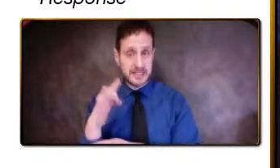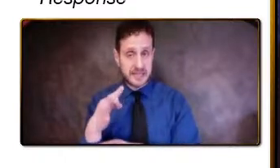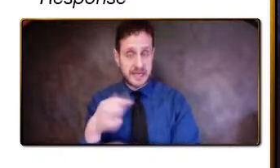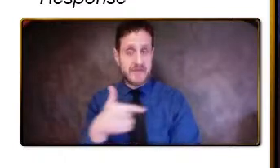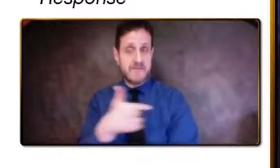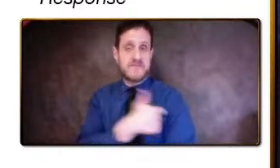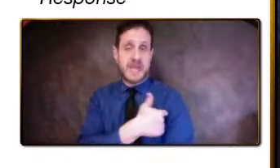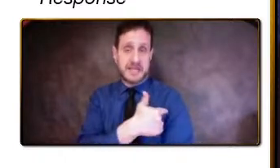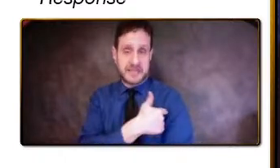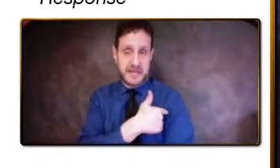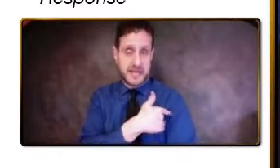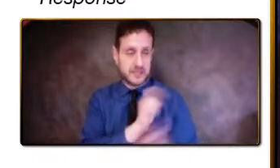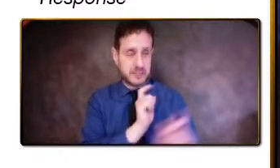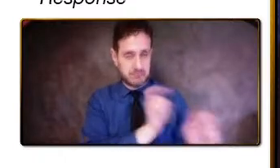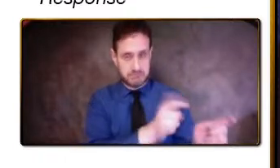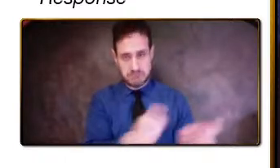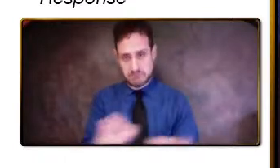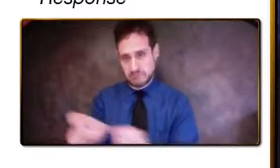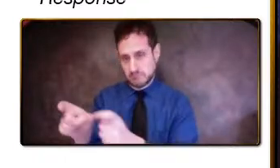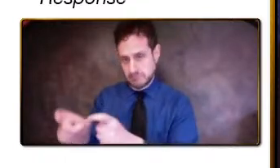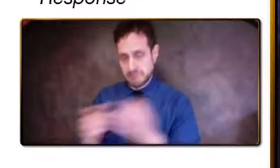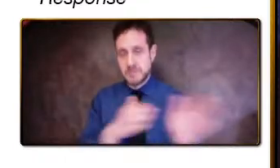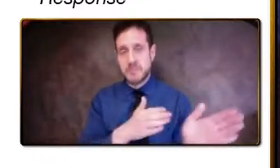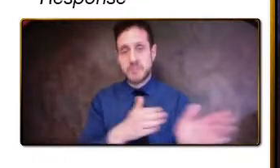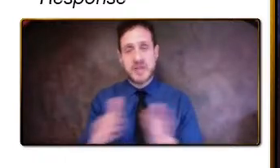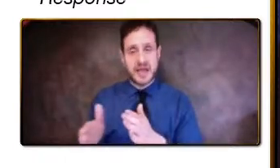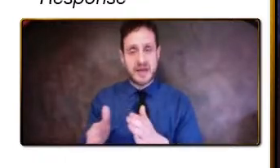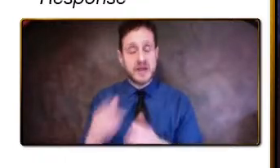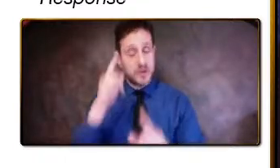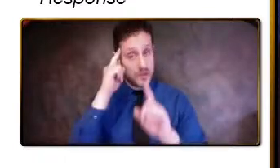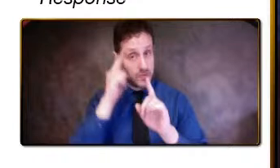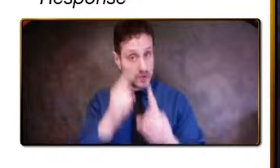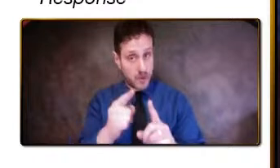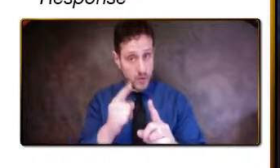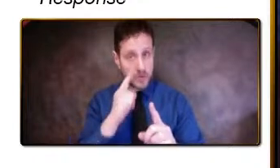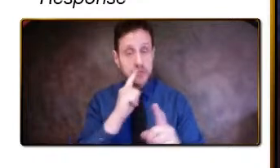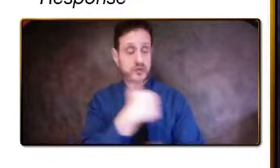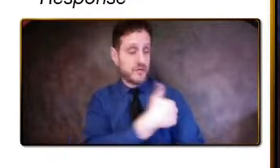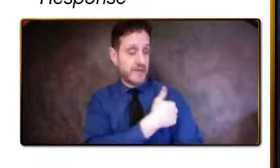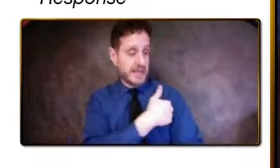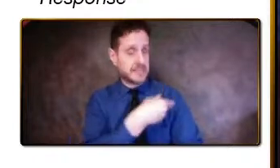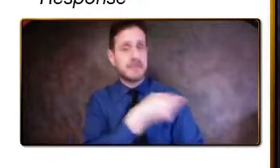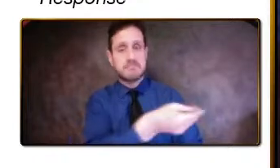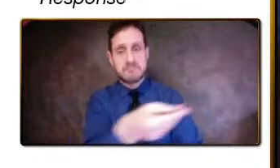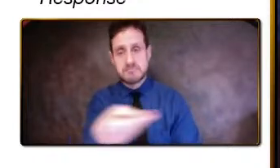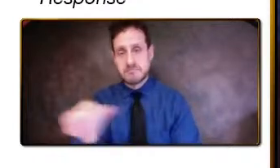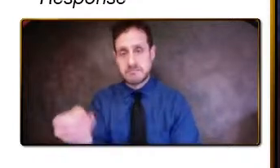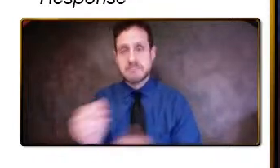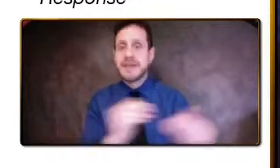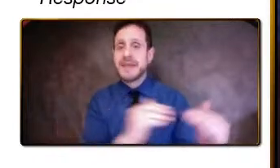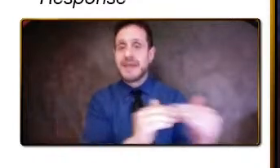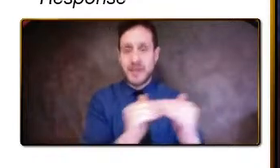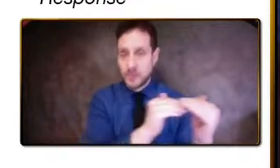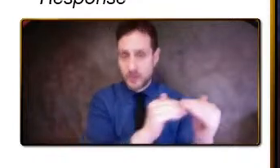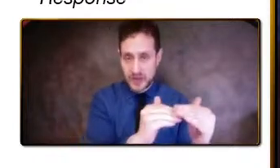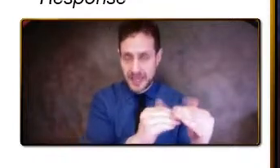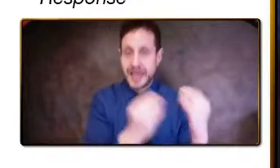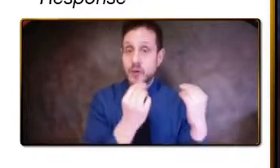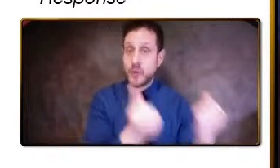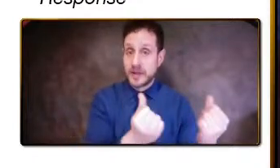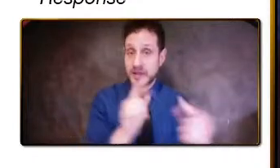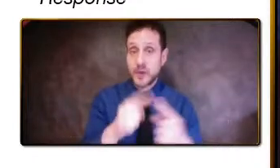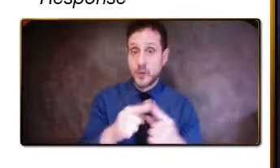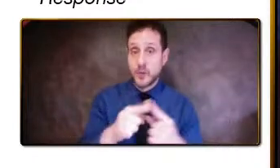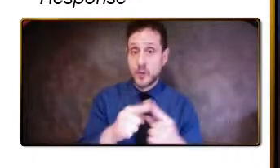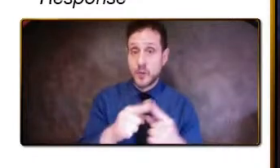plan, designed to vaccinate our residents as equitably and as quickly as the manufacturers can deliver